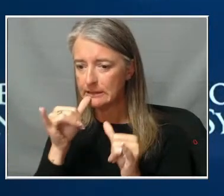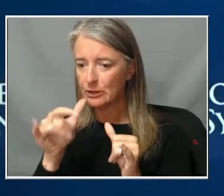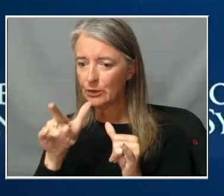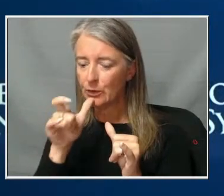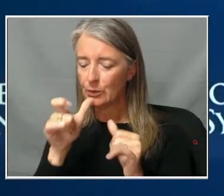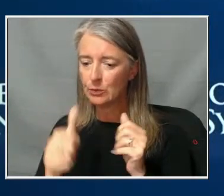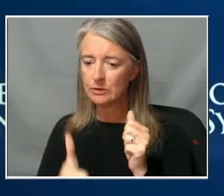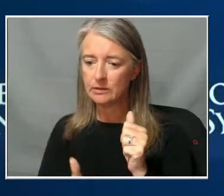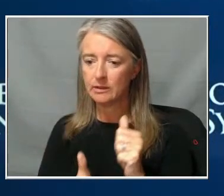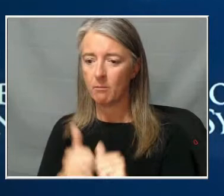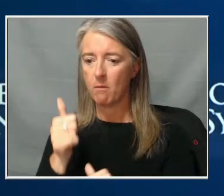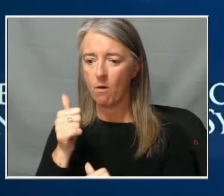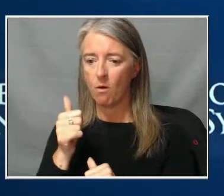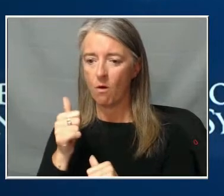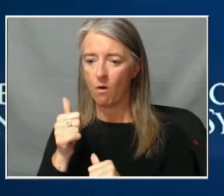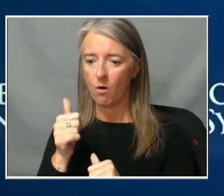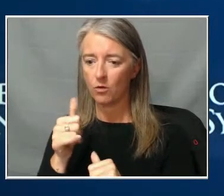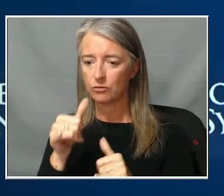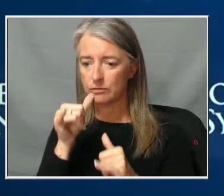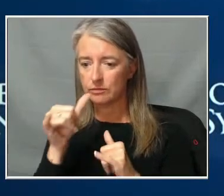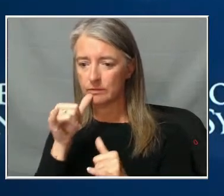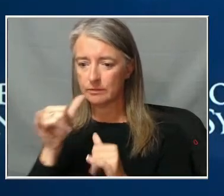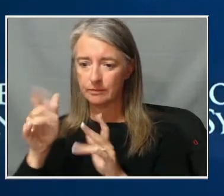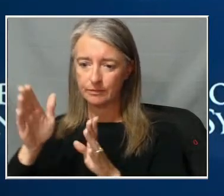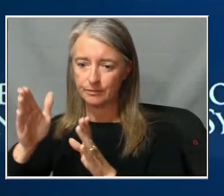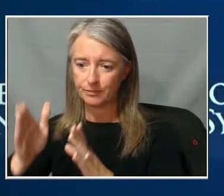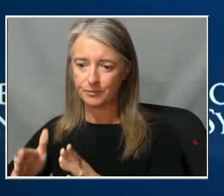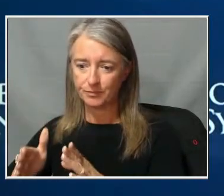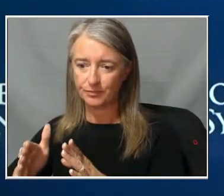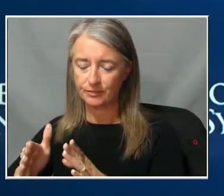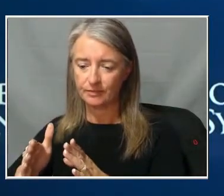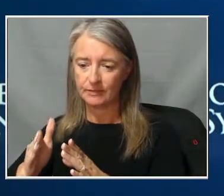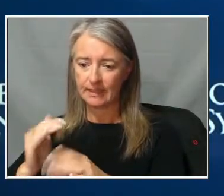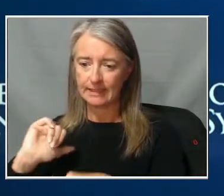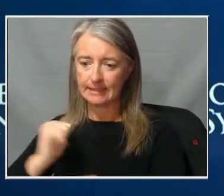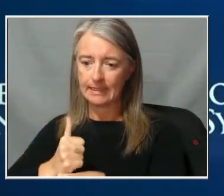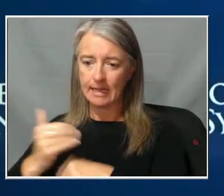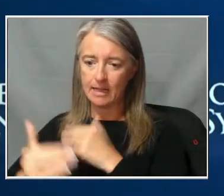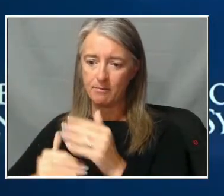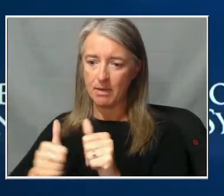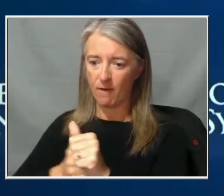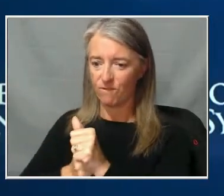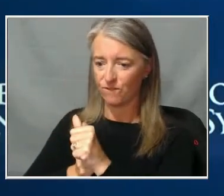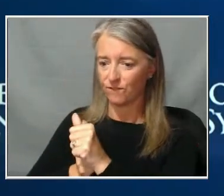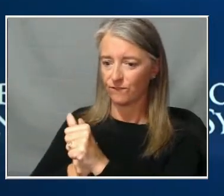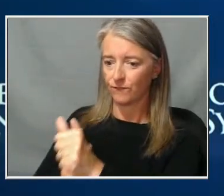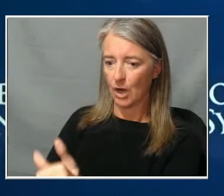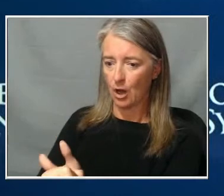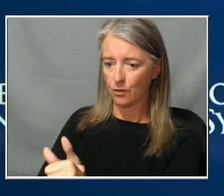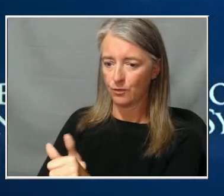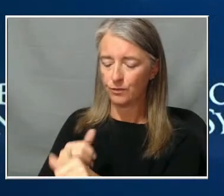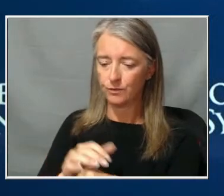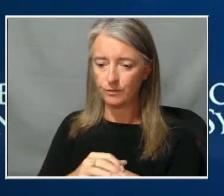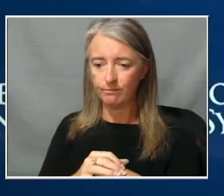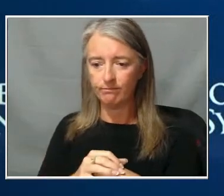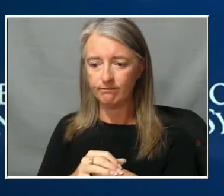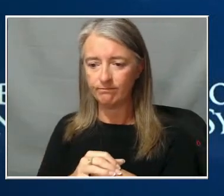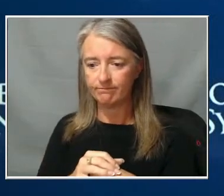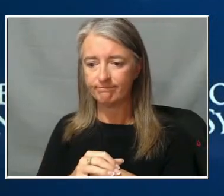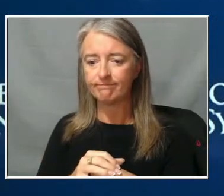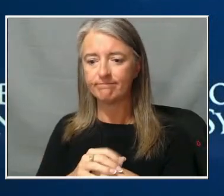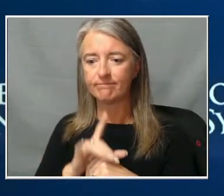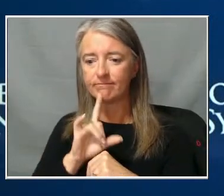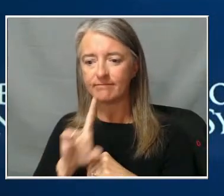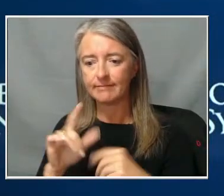most alcohol drinking person sets the pace and everyone else has to drink at that pace. And I think that's an extremely